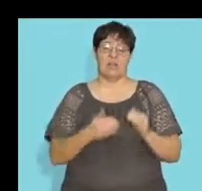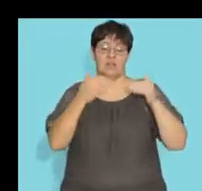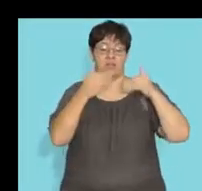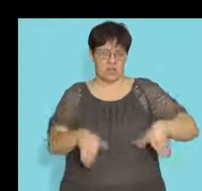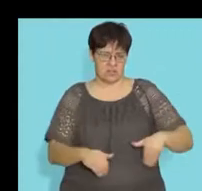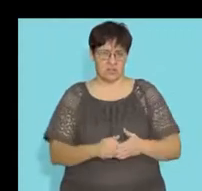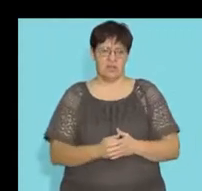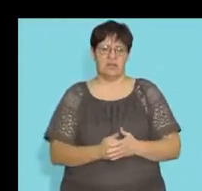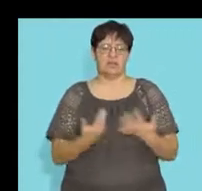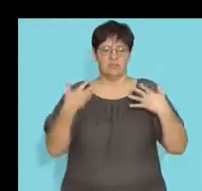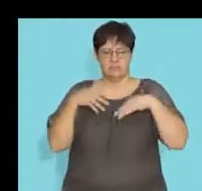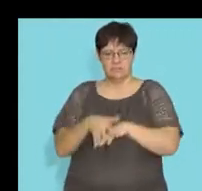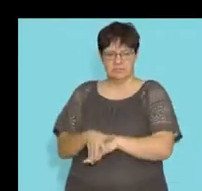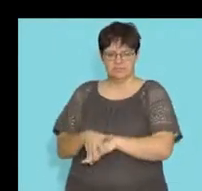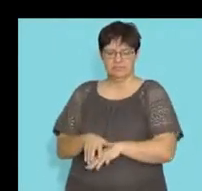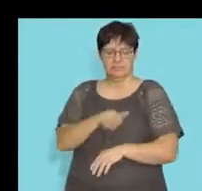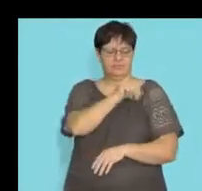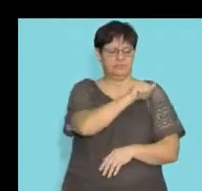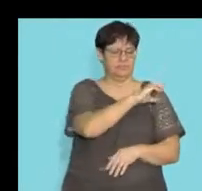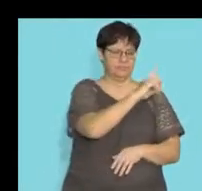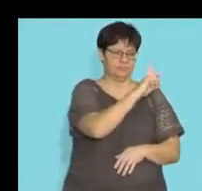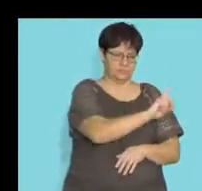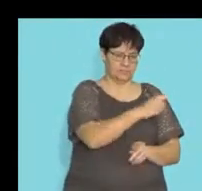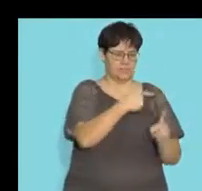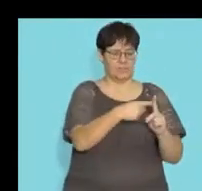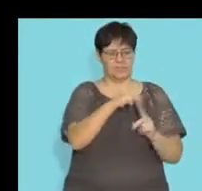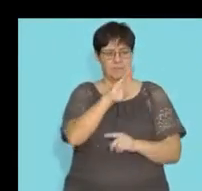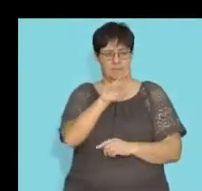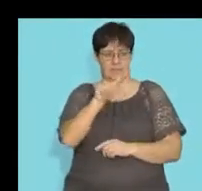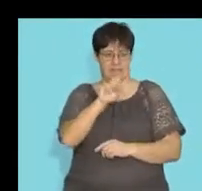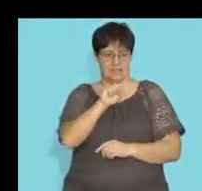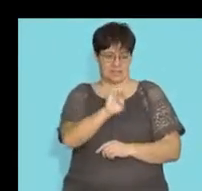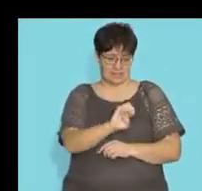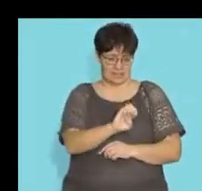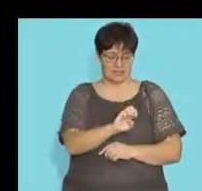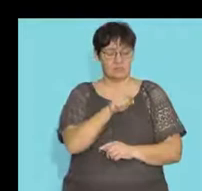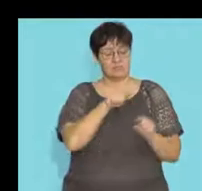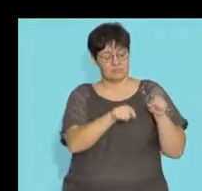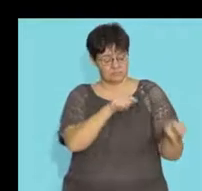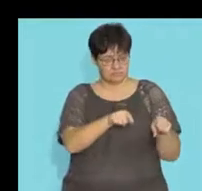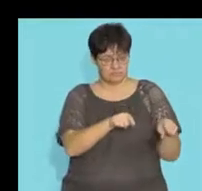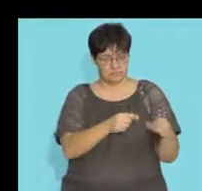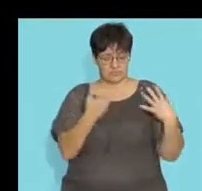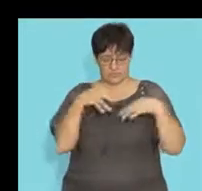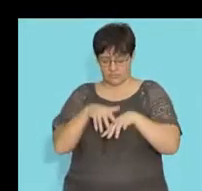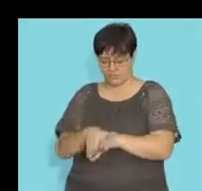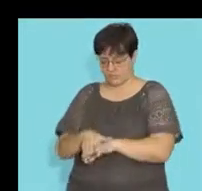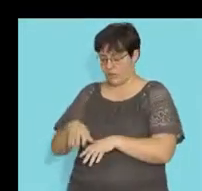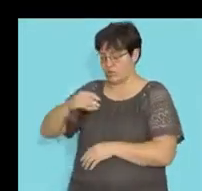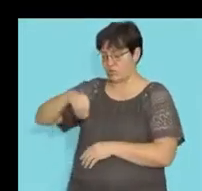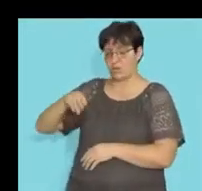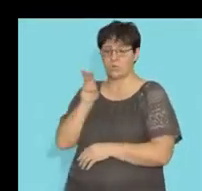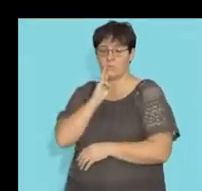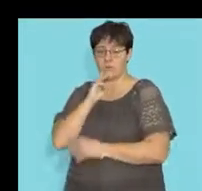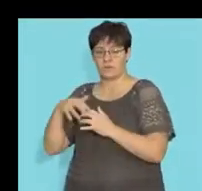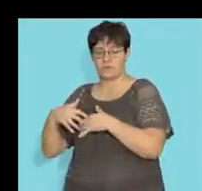So neutralization is a reaction between an acid and a base, and when that acid and base reacts to